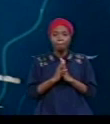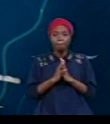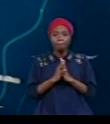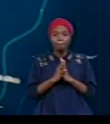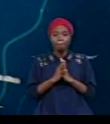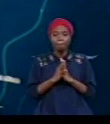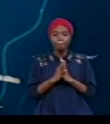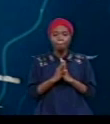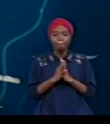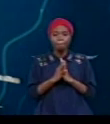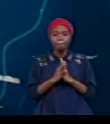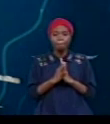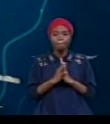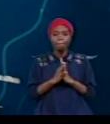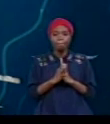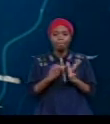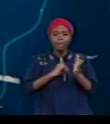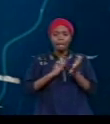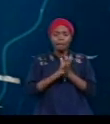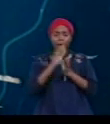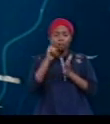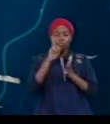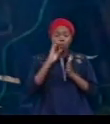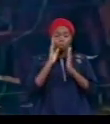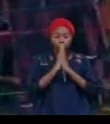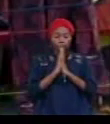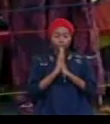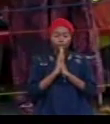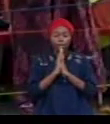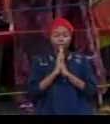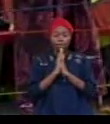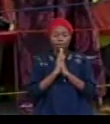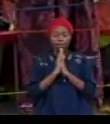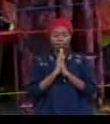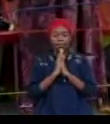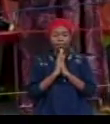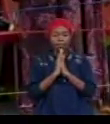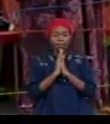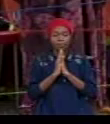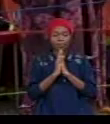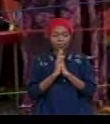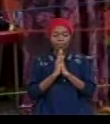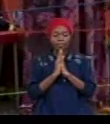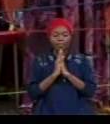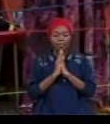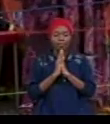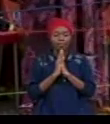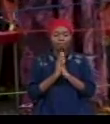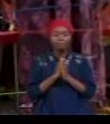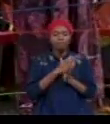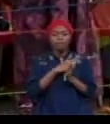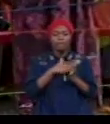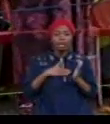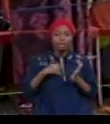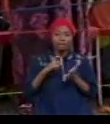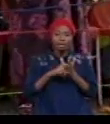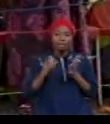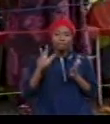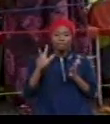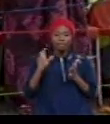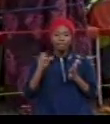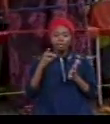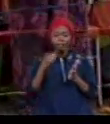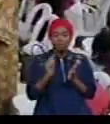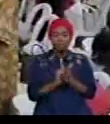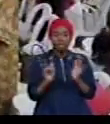I believe you are praying. And in verse 30 of that same Acts chapter